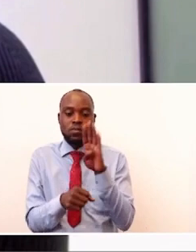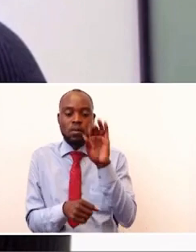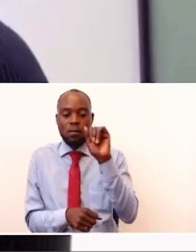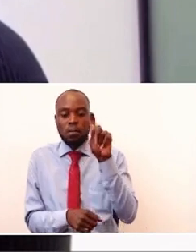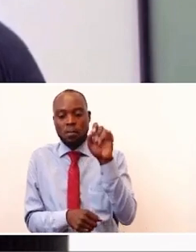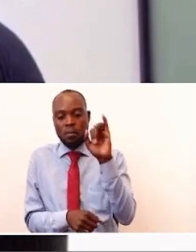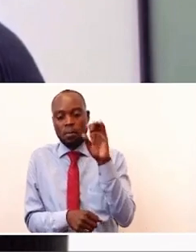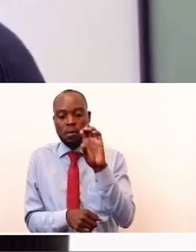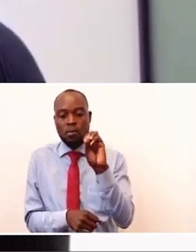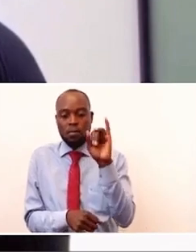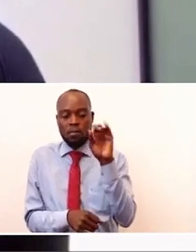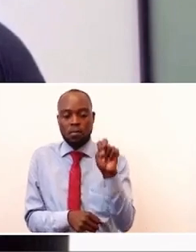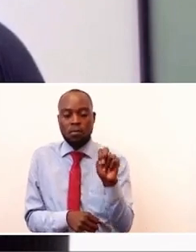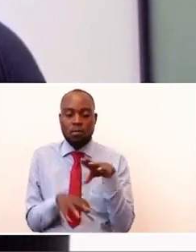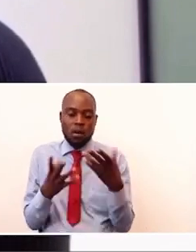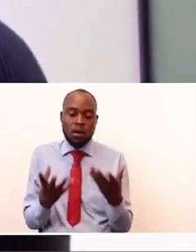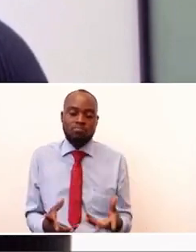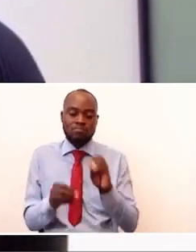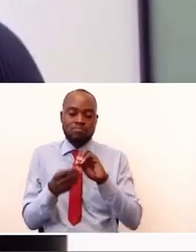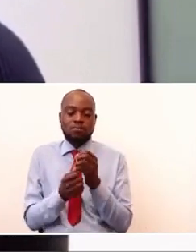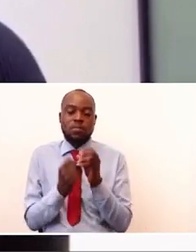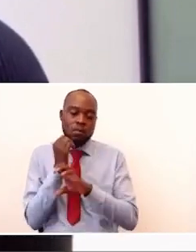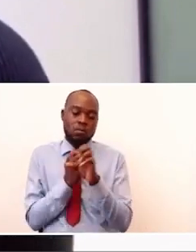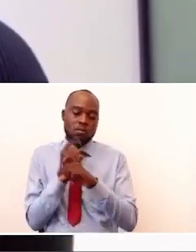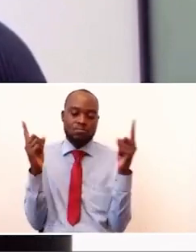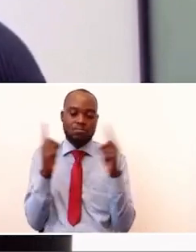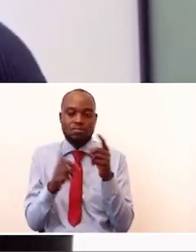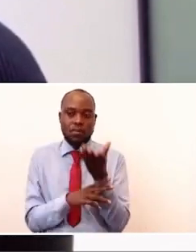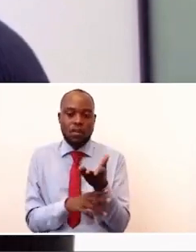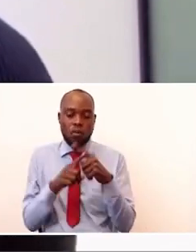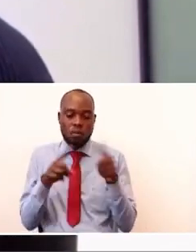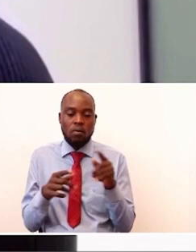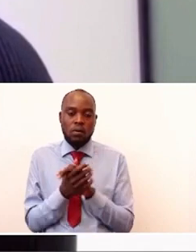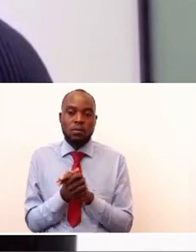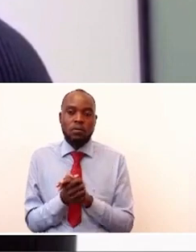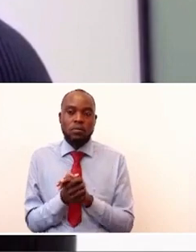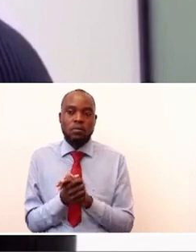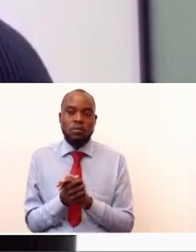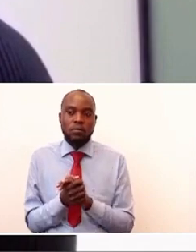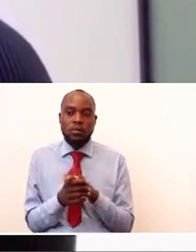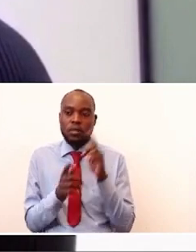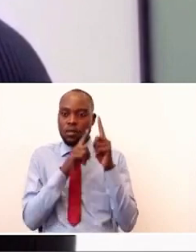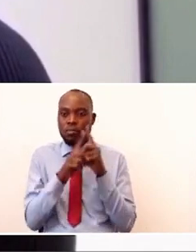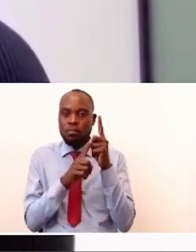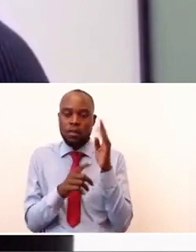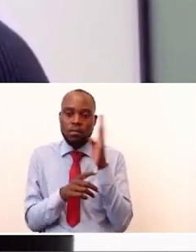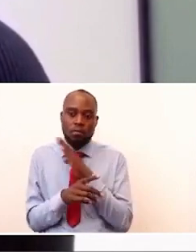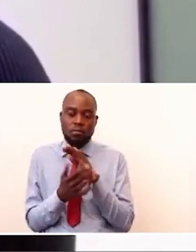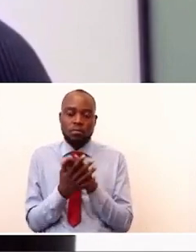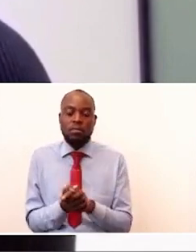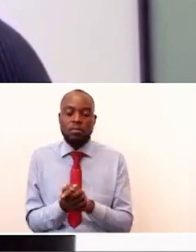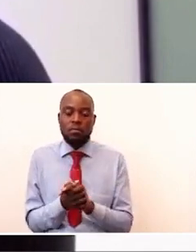information on how different countries are looking at the tax approach. I think finally it would be good to also look